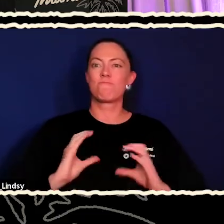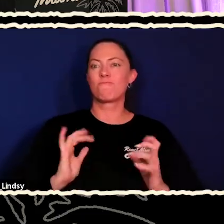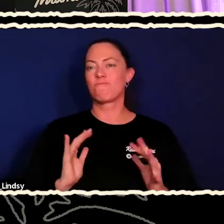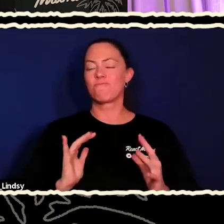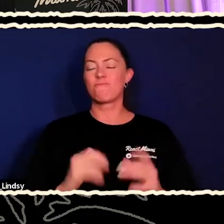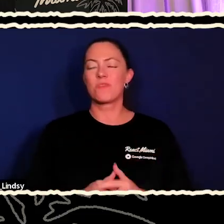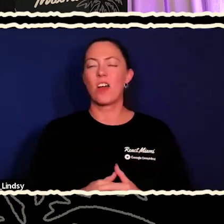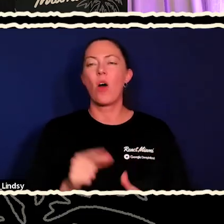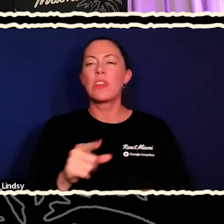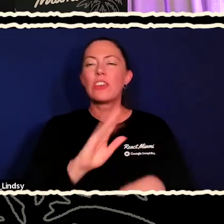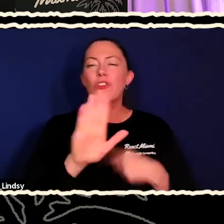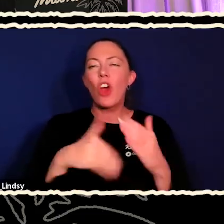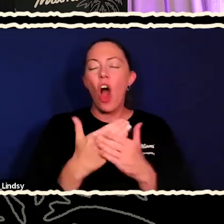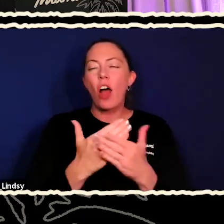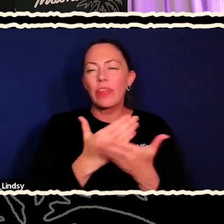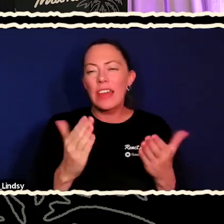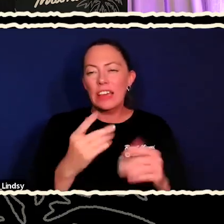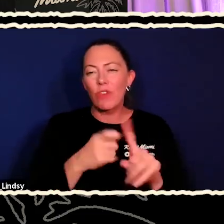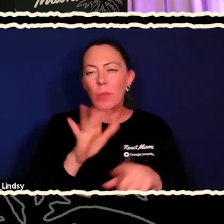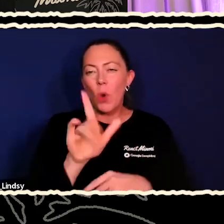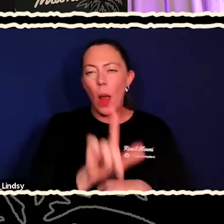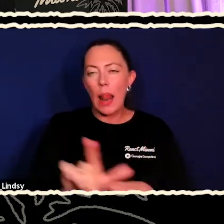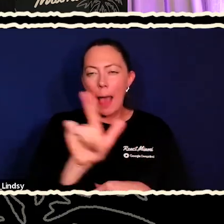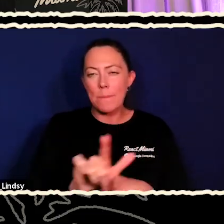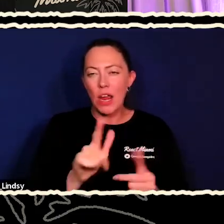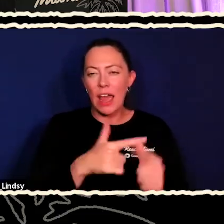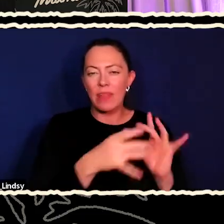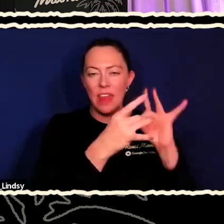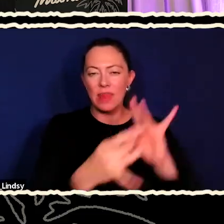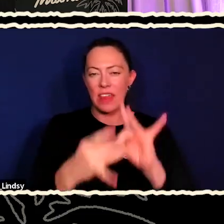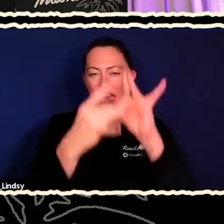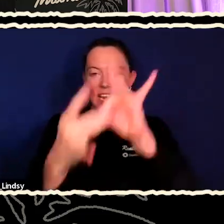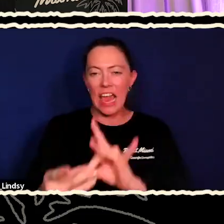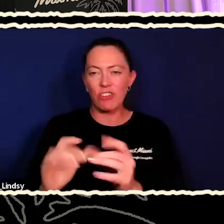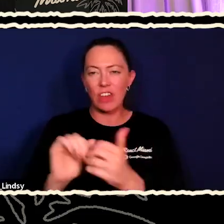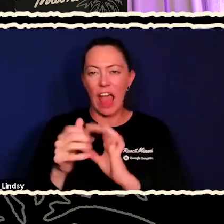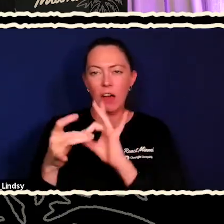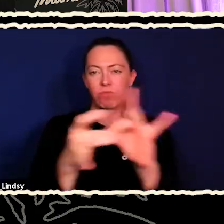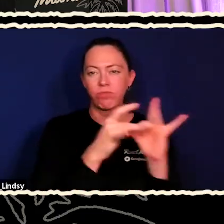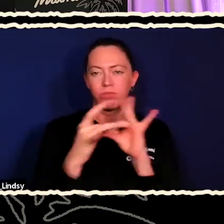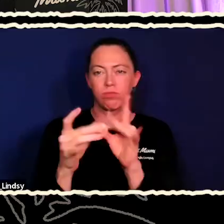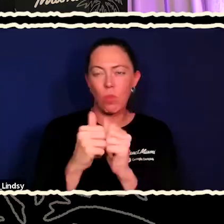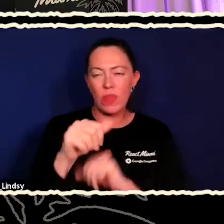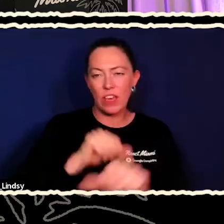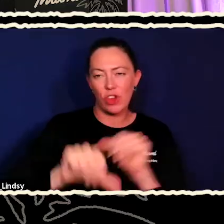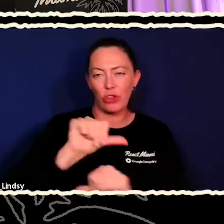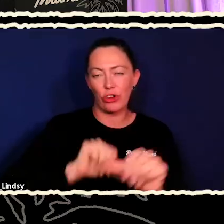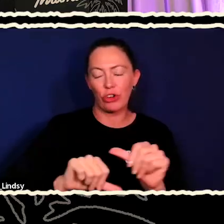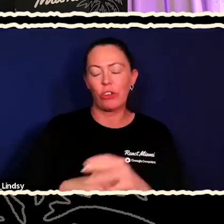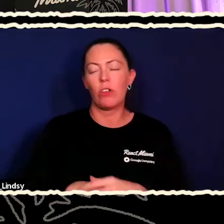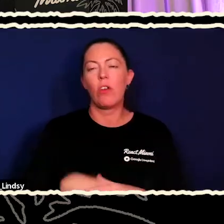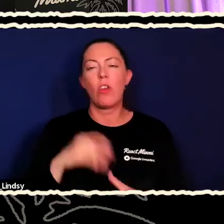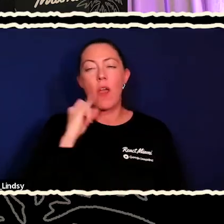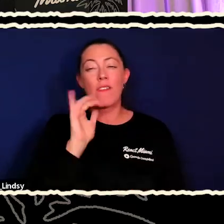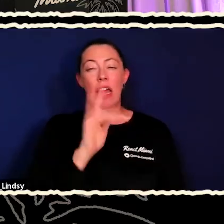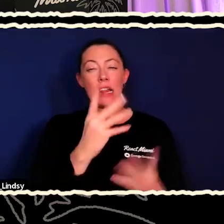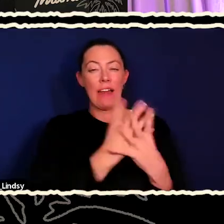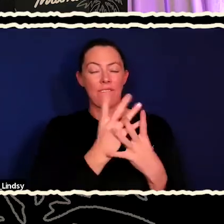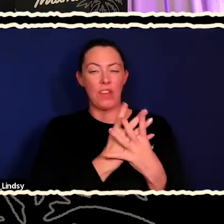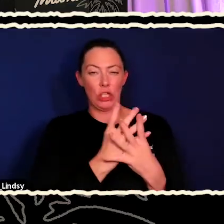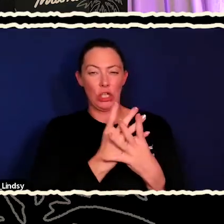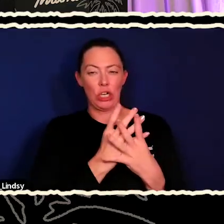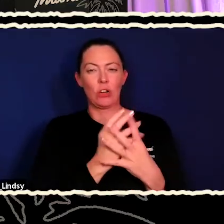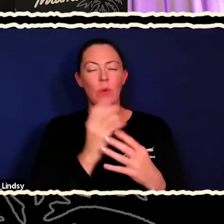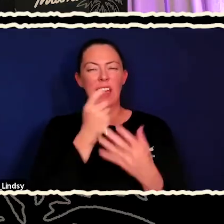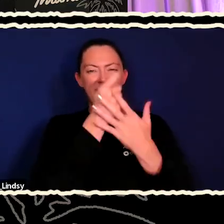them. And these little connections between them are the ways that they're related to each other. So if I click Filter Relations here, we can get rid of some. So like, let's just get rid